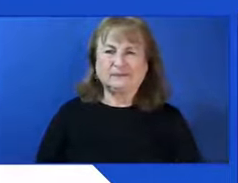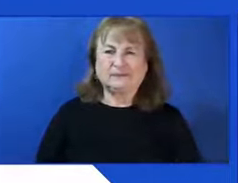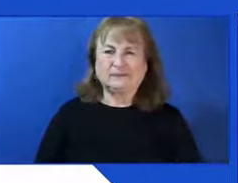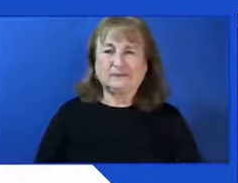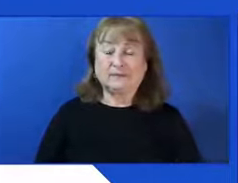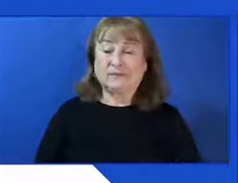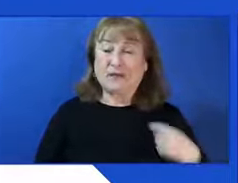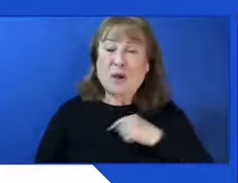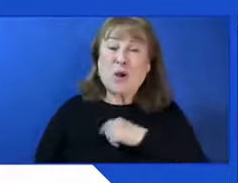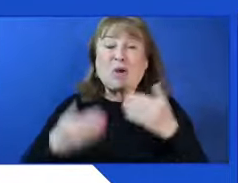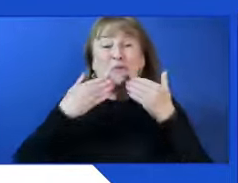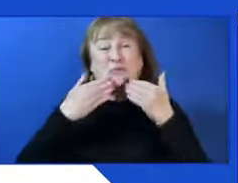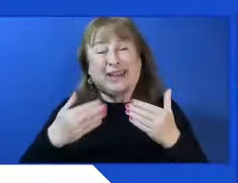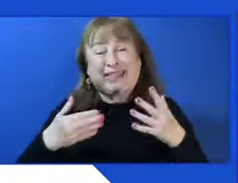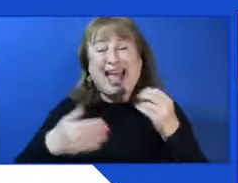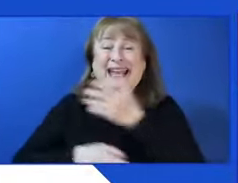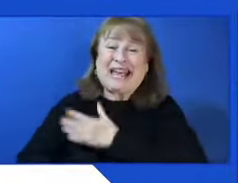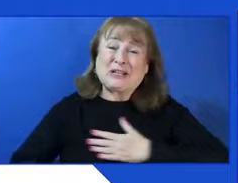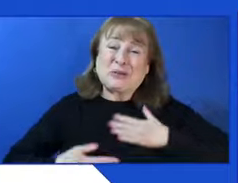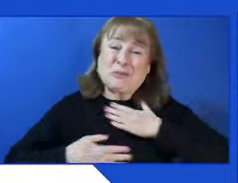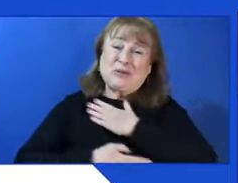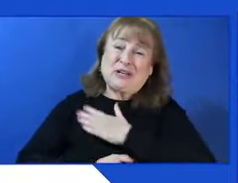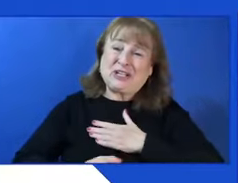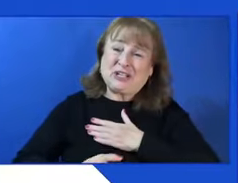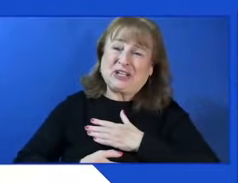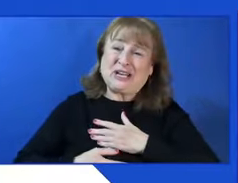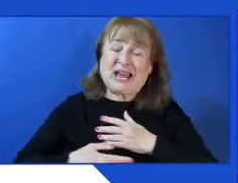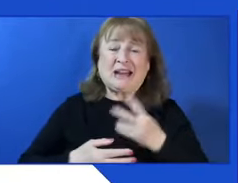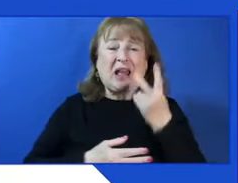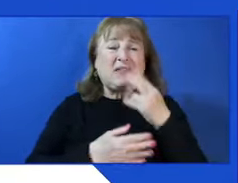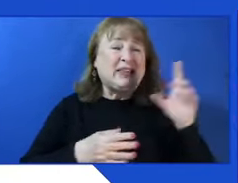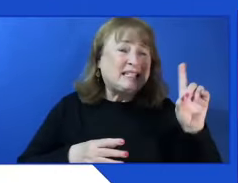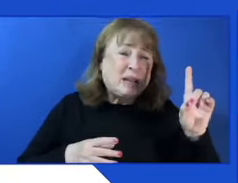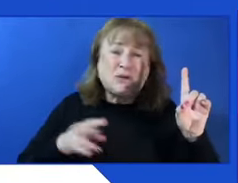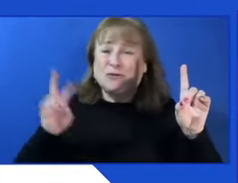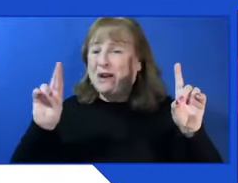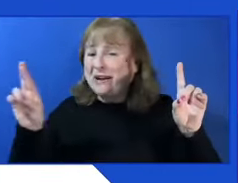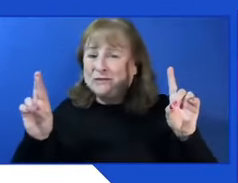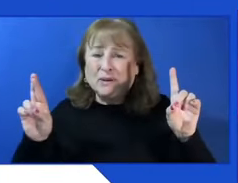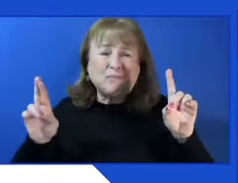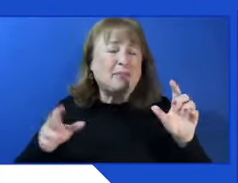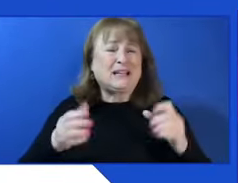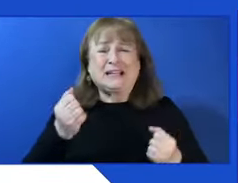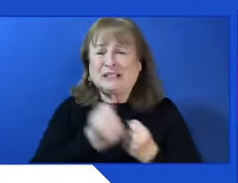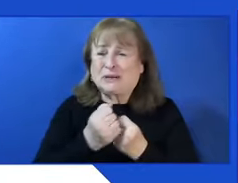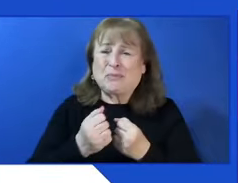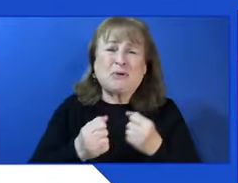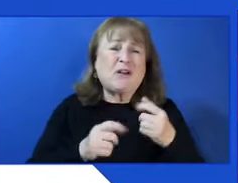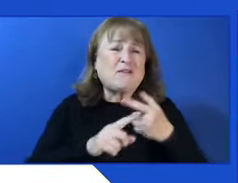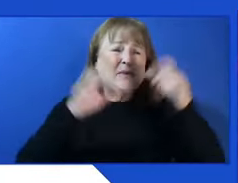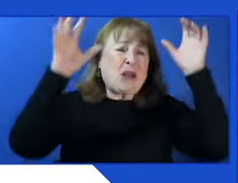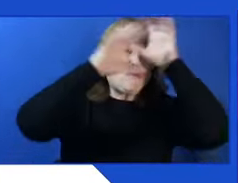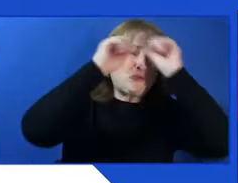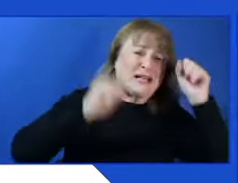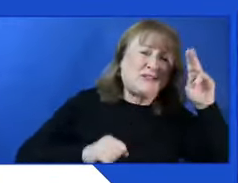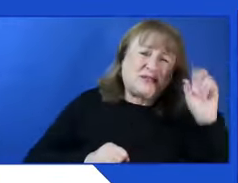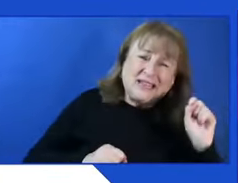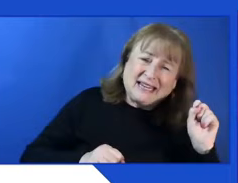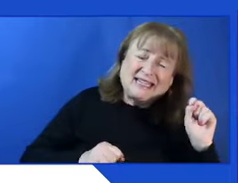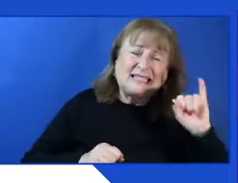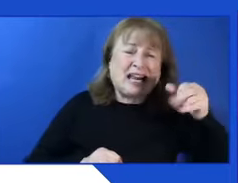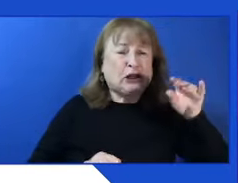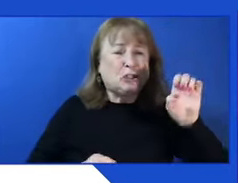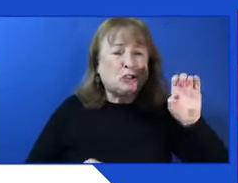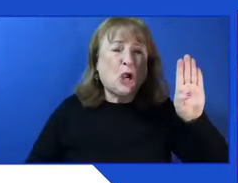We thank and appreciate the bipartisan support of Israel from the President of the United States, Joe Biden,